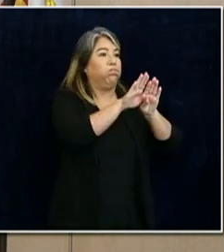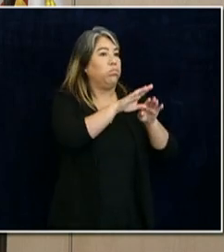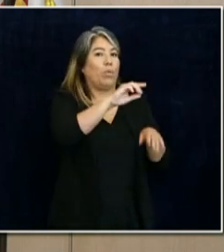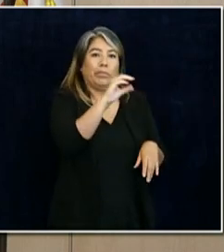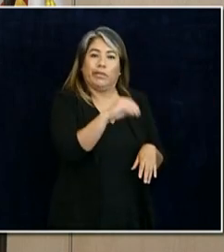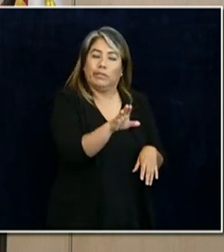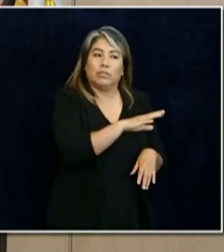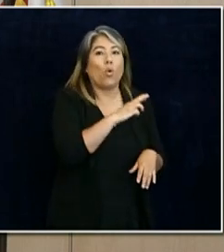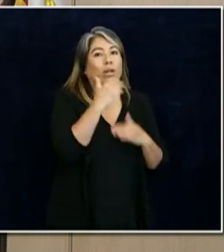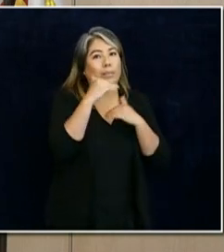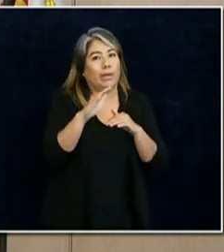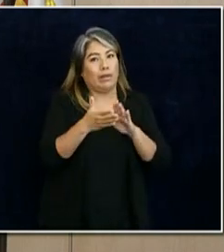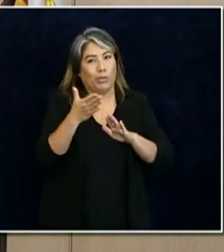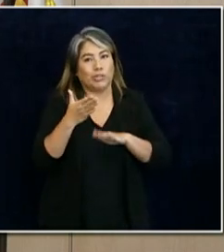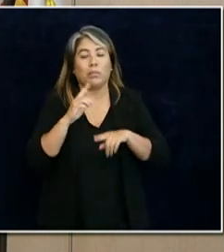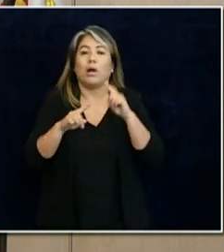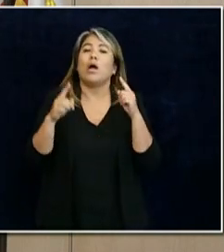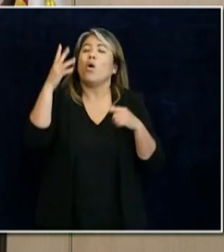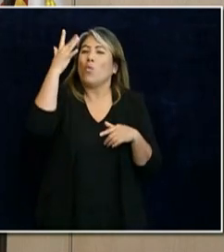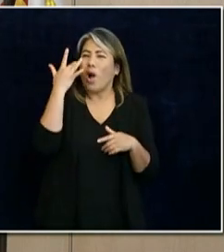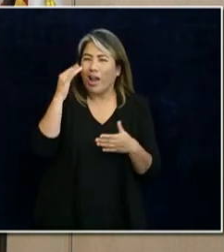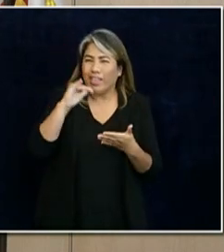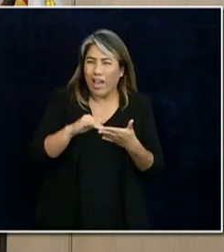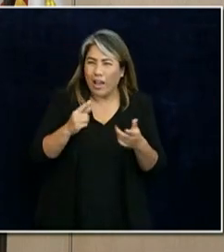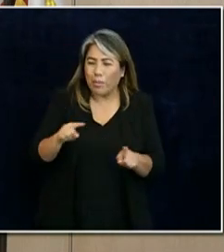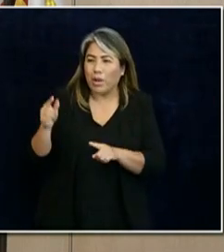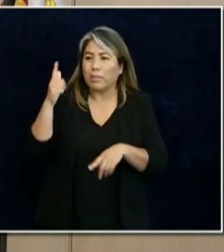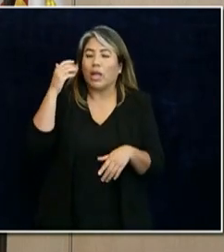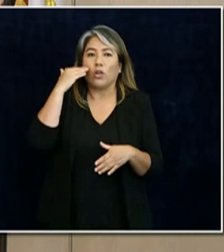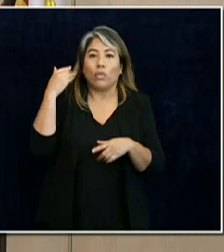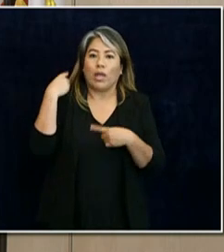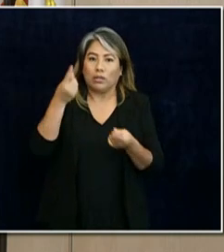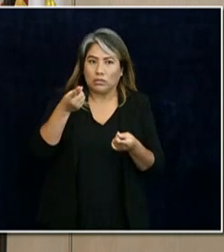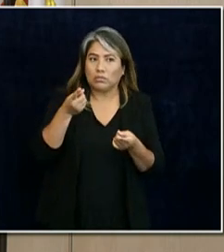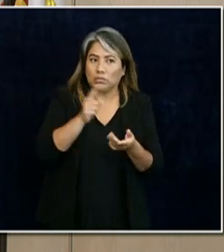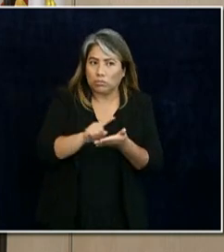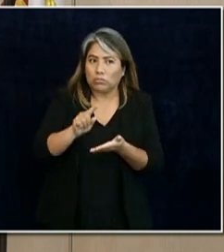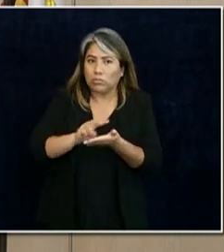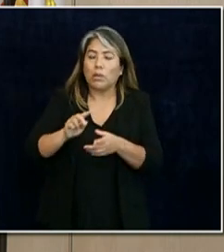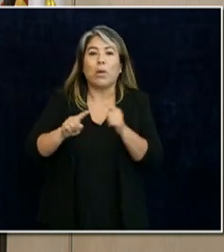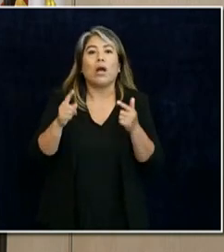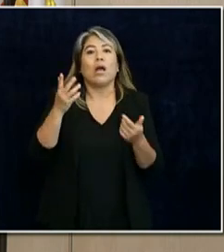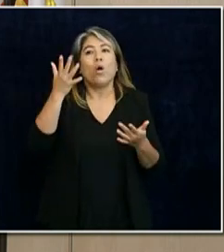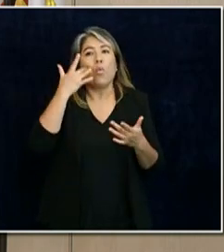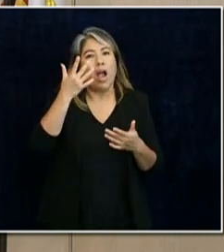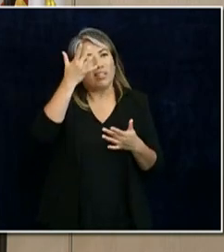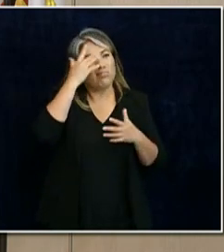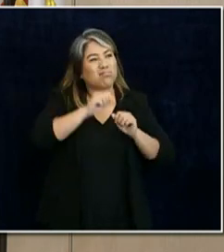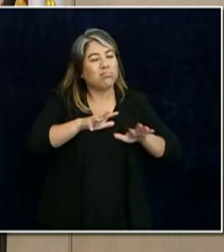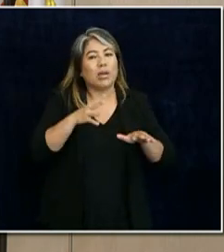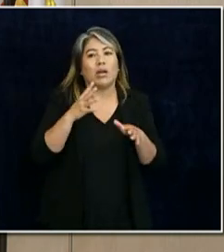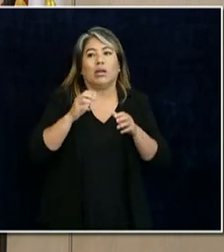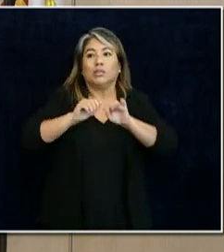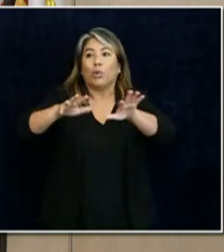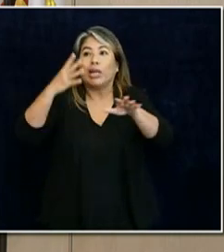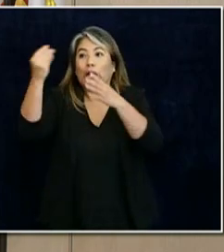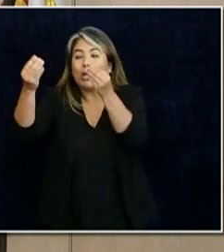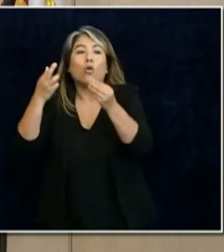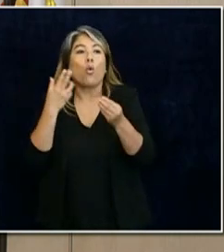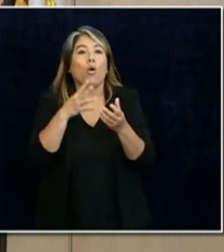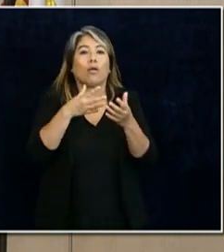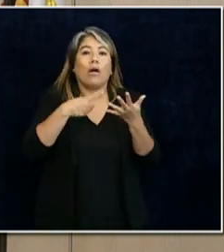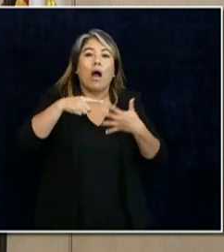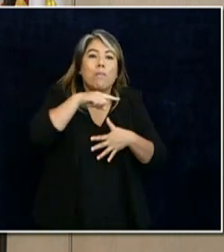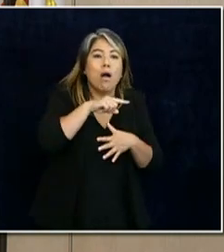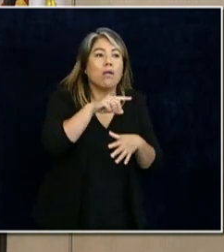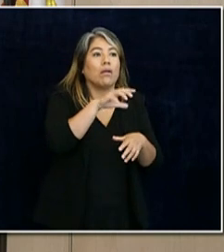their operations. I mean, generally, why is that? I know it was kind of asked last week, but is the virus spreading outside, or are these outbreaks among employees or